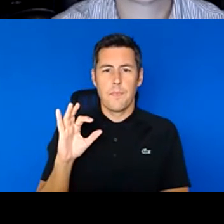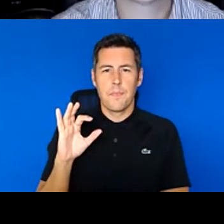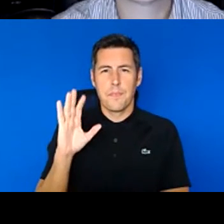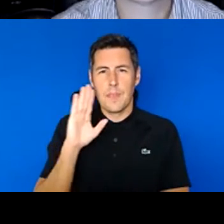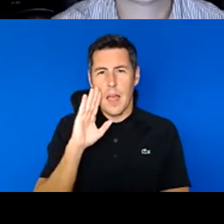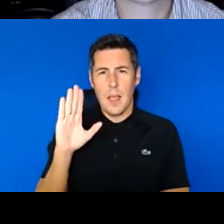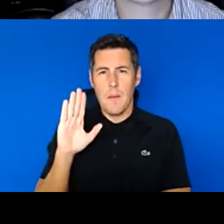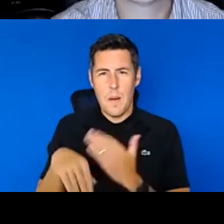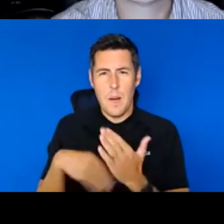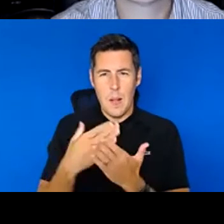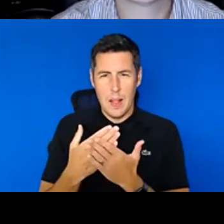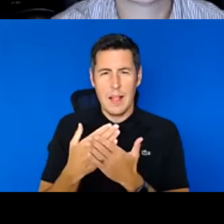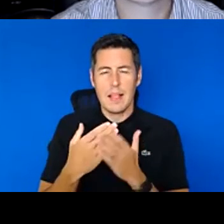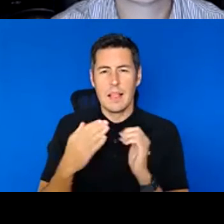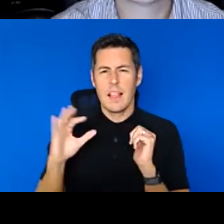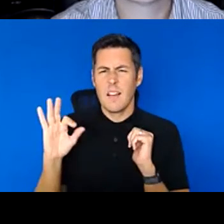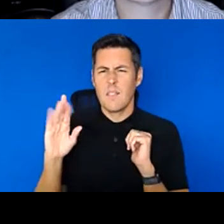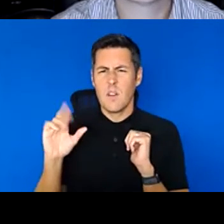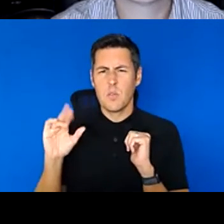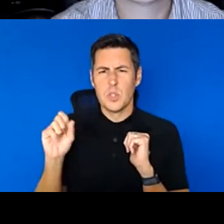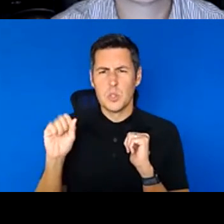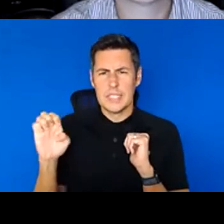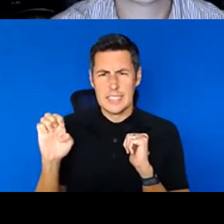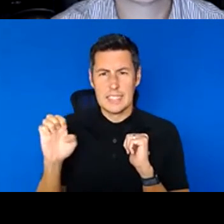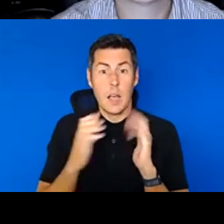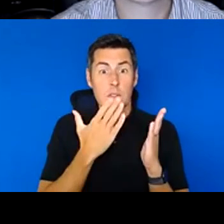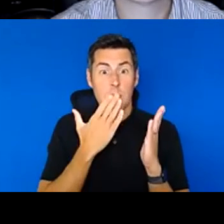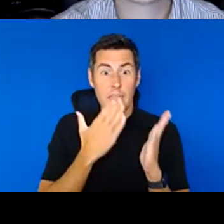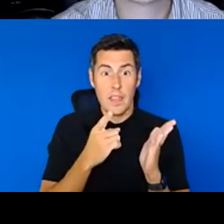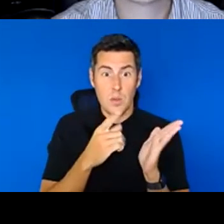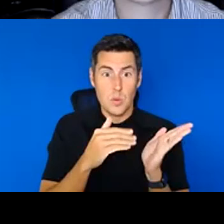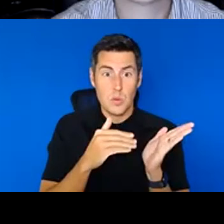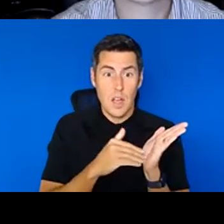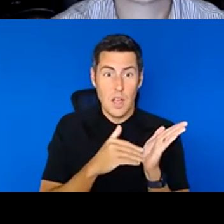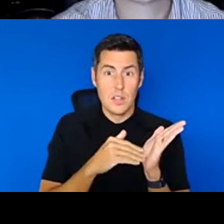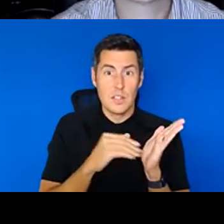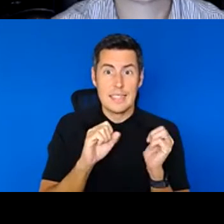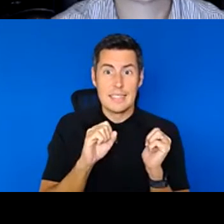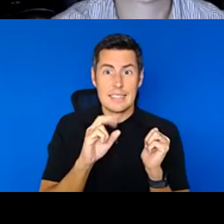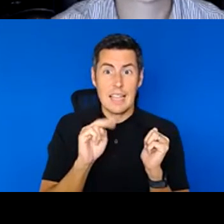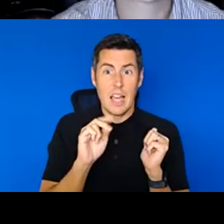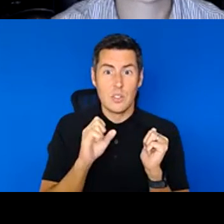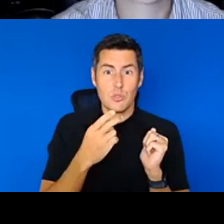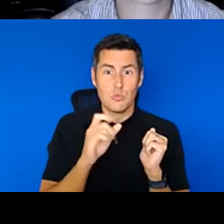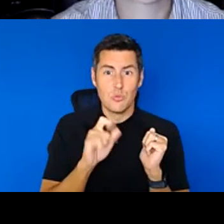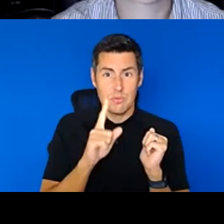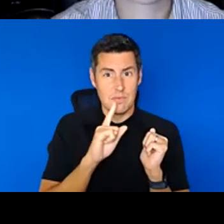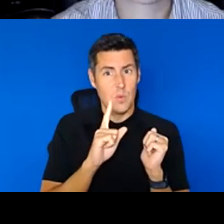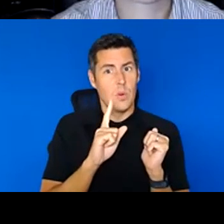And I want to thank Dr. Santos for raising her voice and